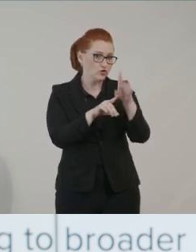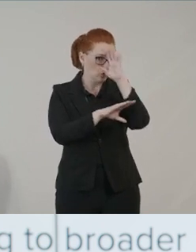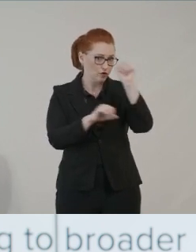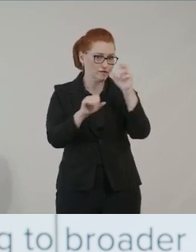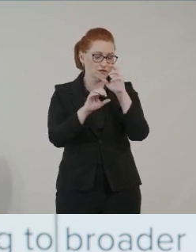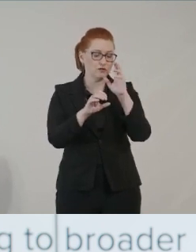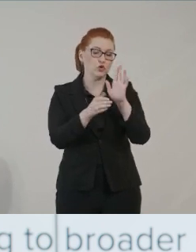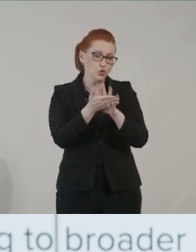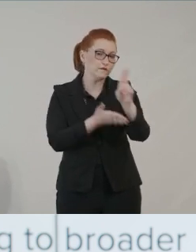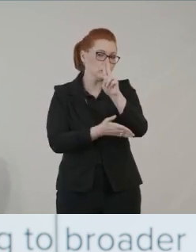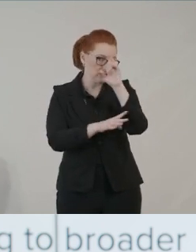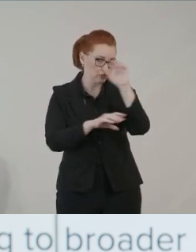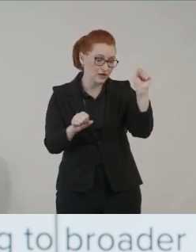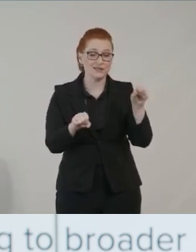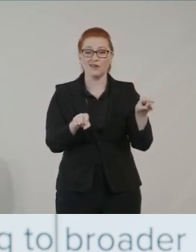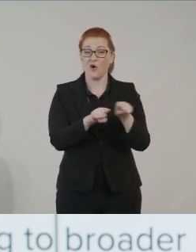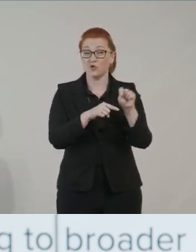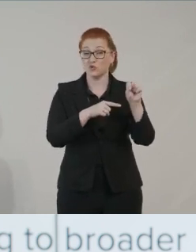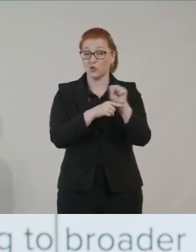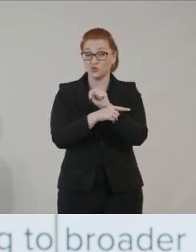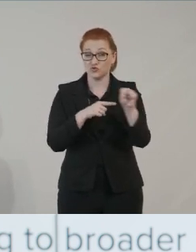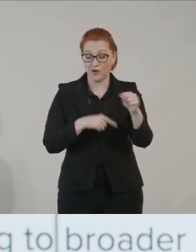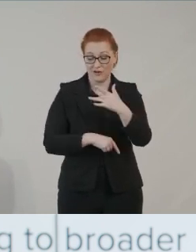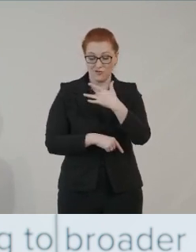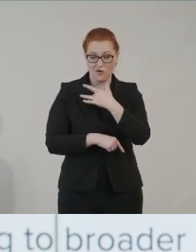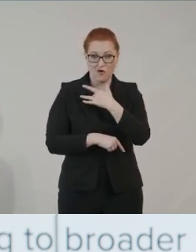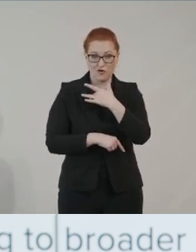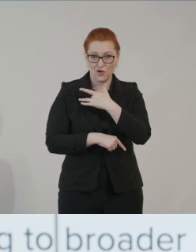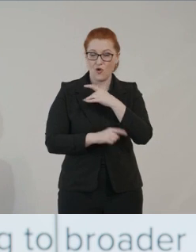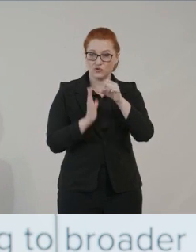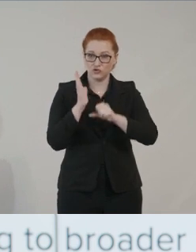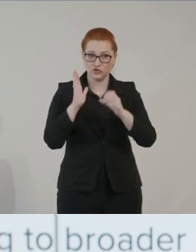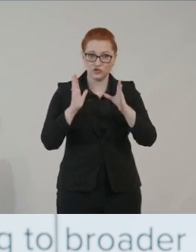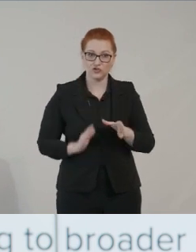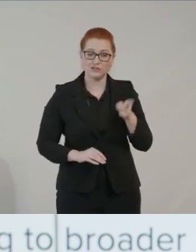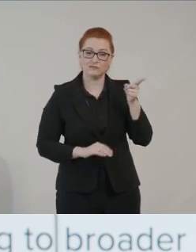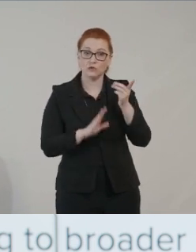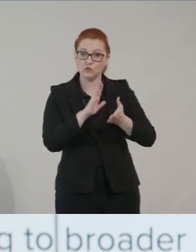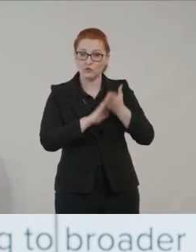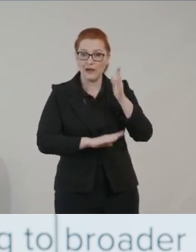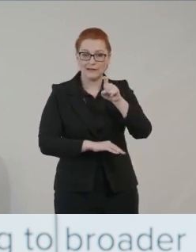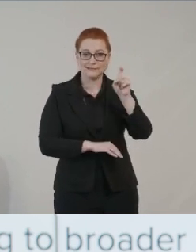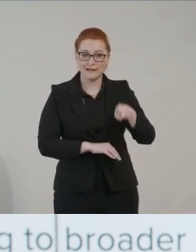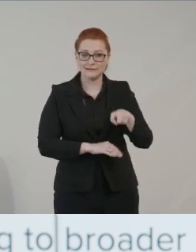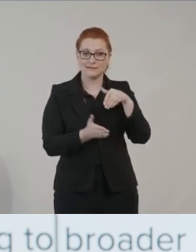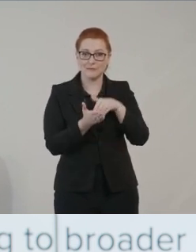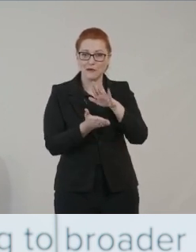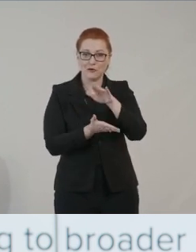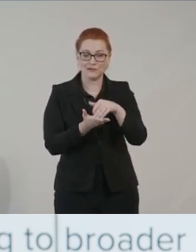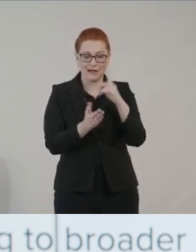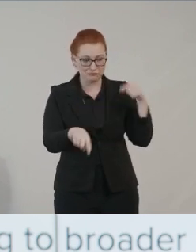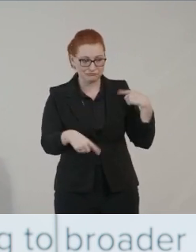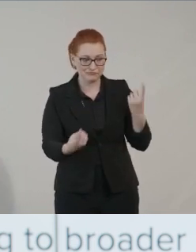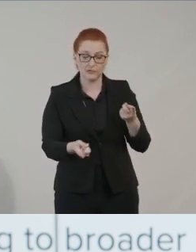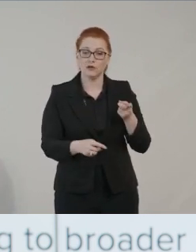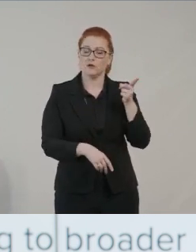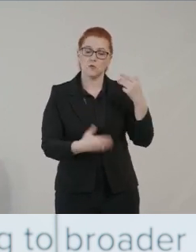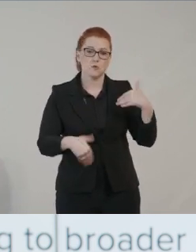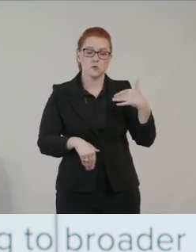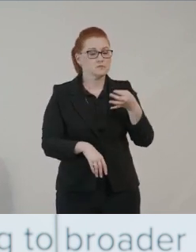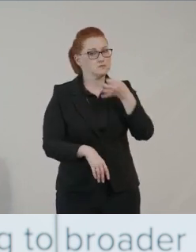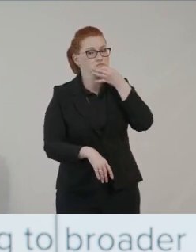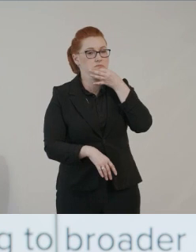cardiothoracic surgeon from Stanford Medical who ran the Texas Medical Center. He and his researchers